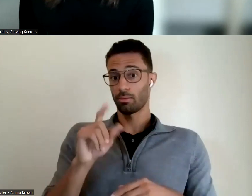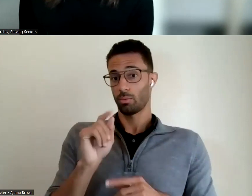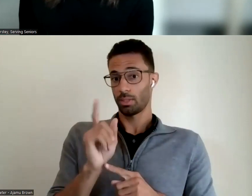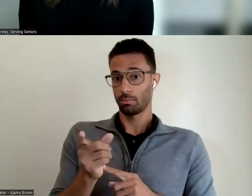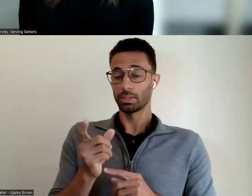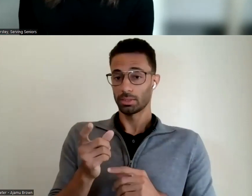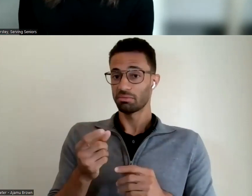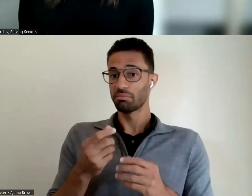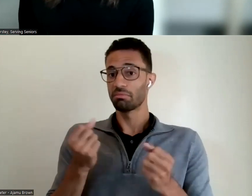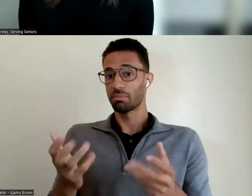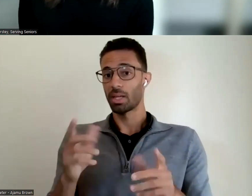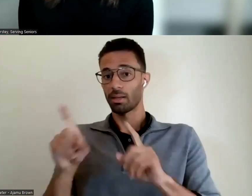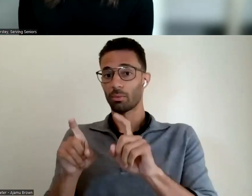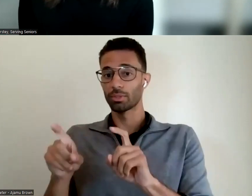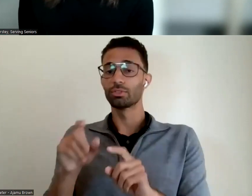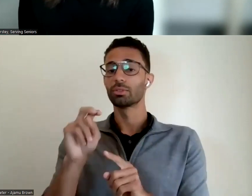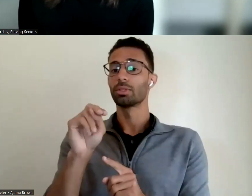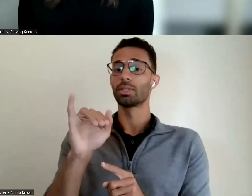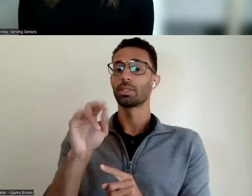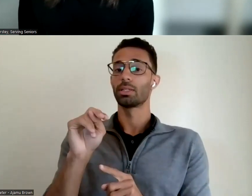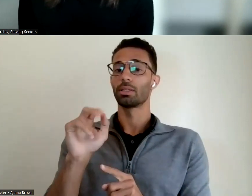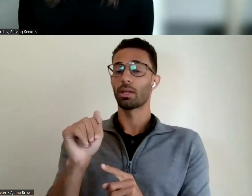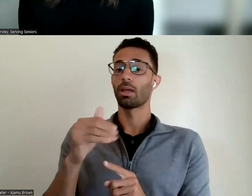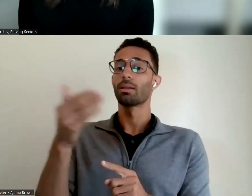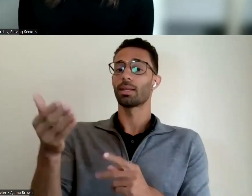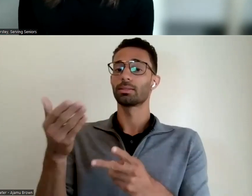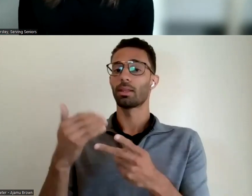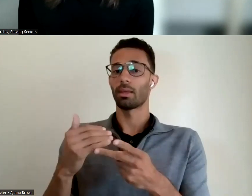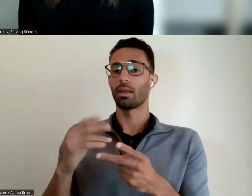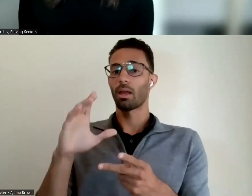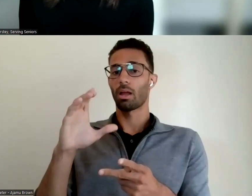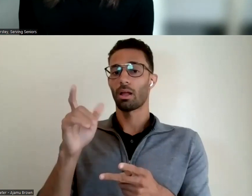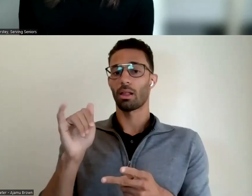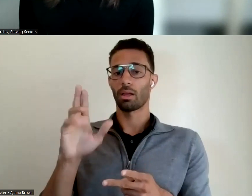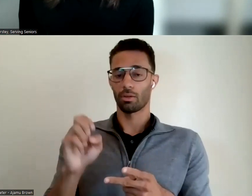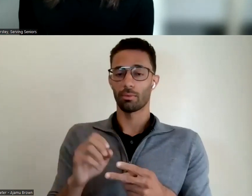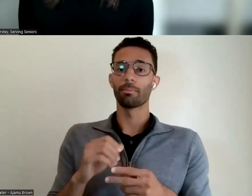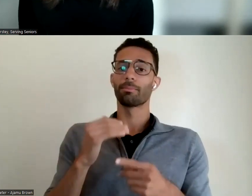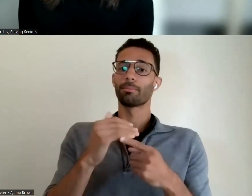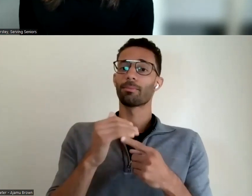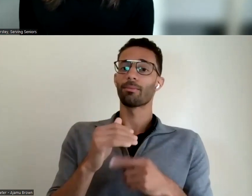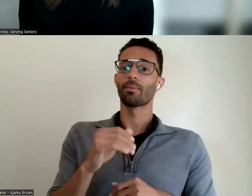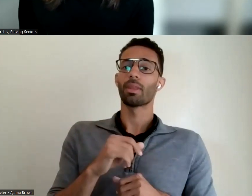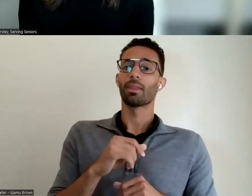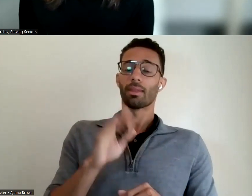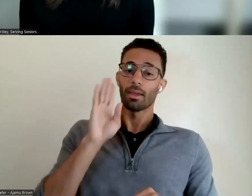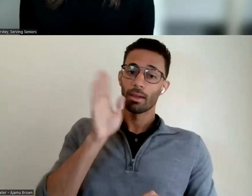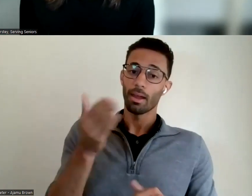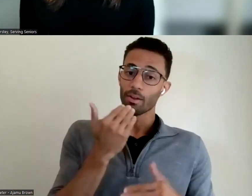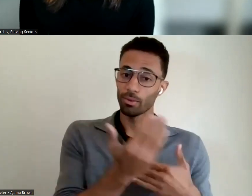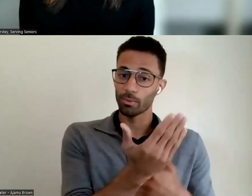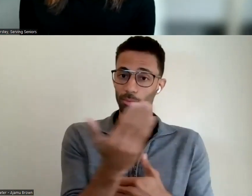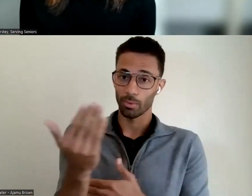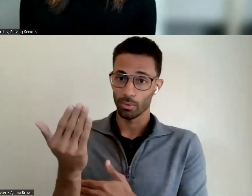Q&A. Nina, you're up, and then Claire from DSS. Hi, good morning, everybody. Okay, I have to remember